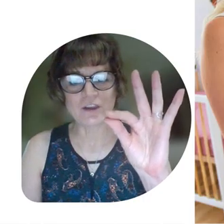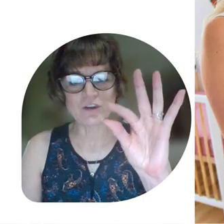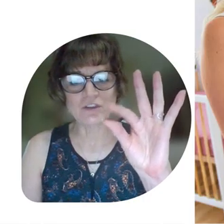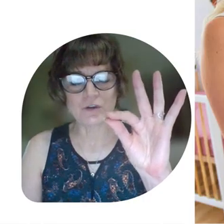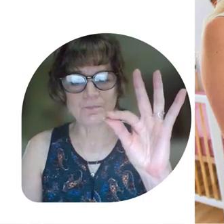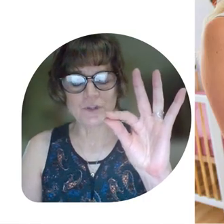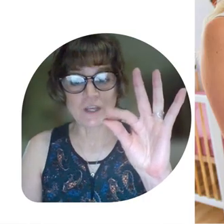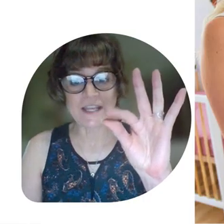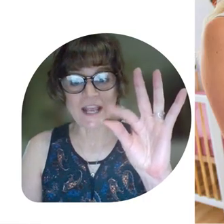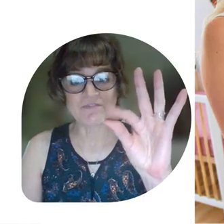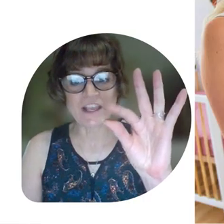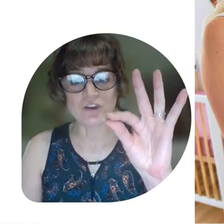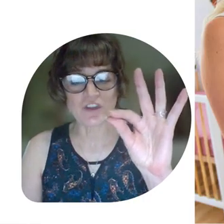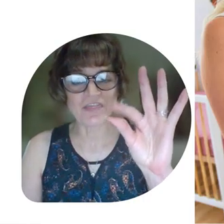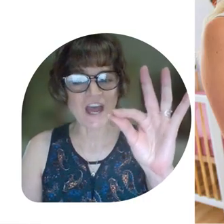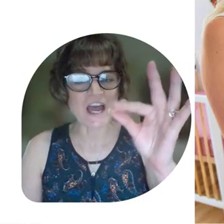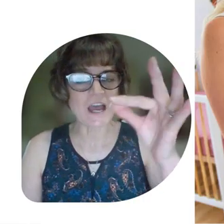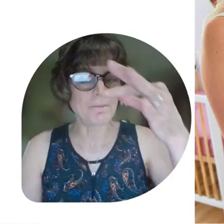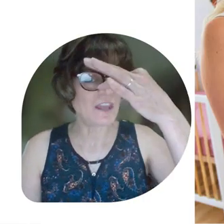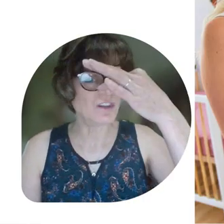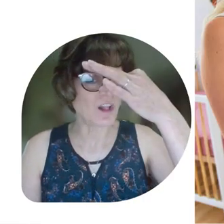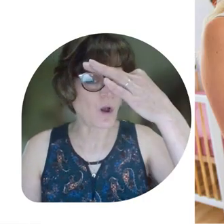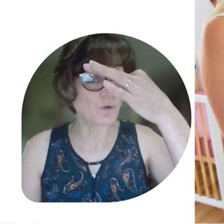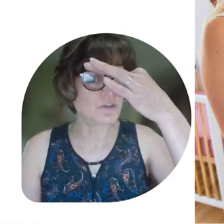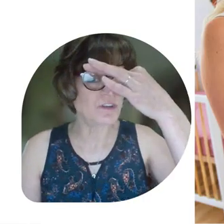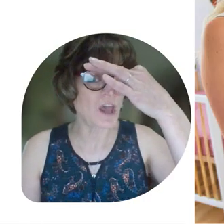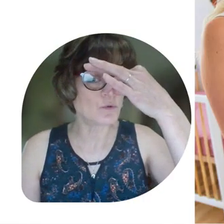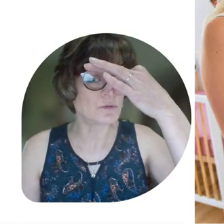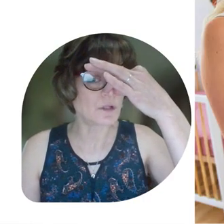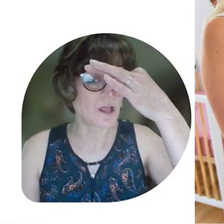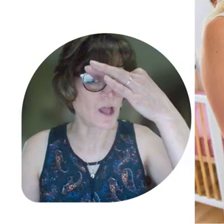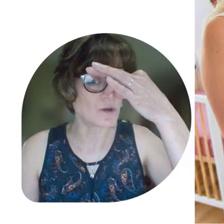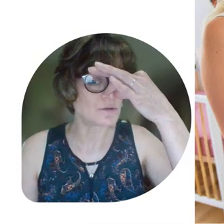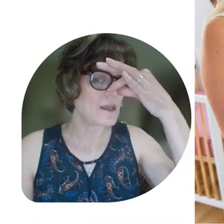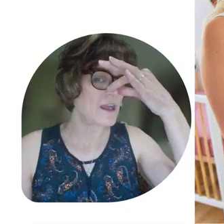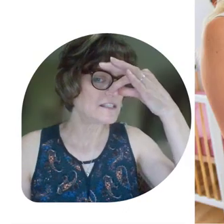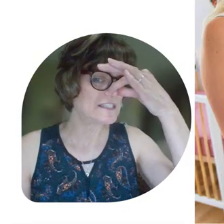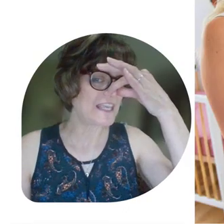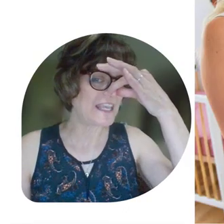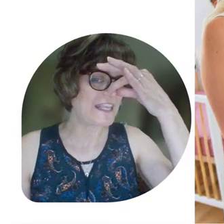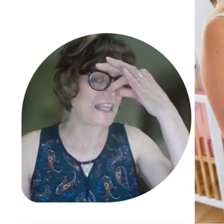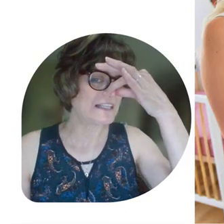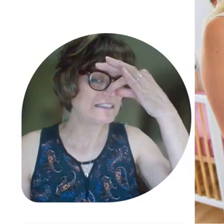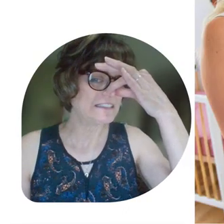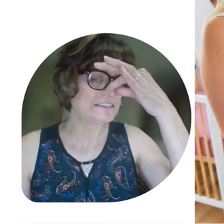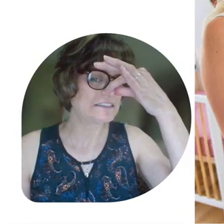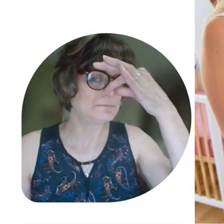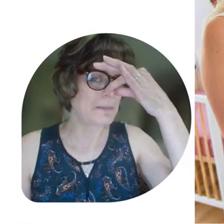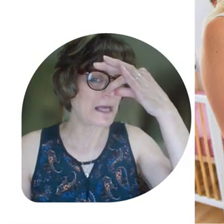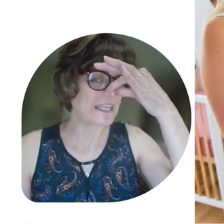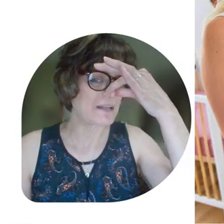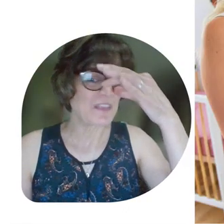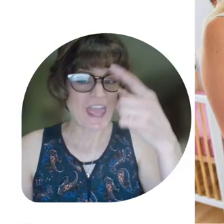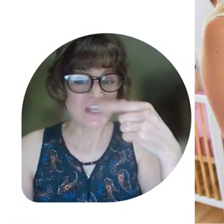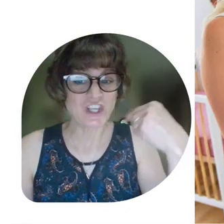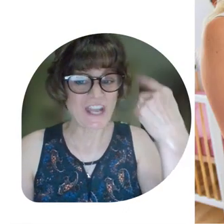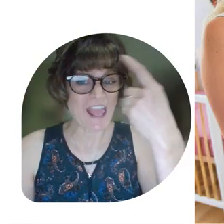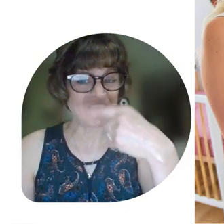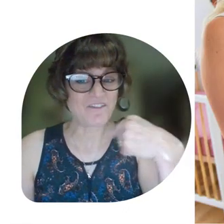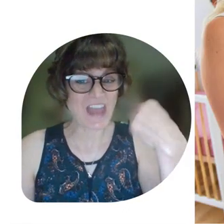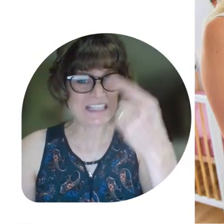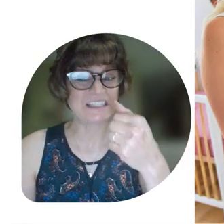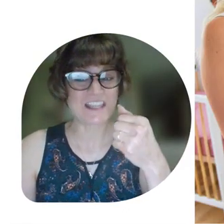finger and your index finger and your thumb, and you'll hold your nose closed. Stinky. Smelly. And